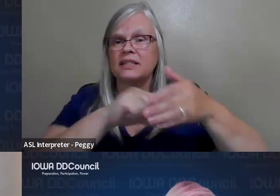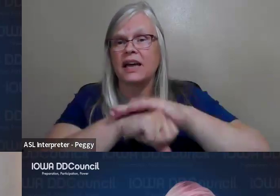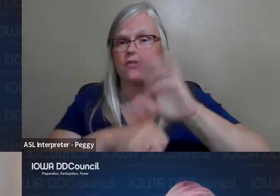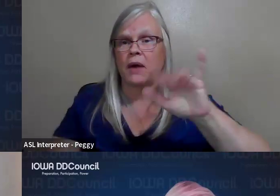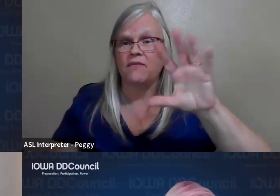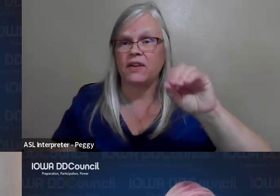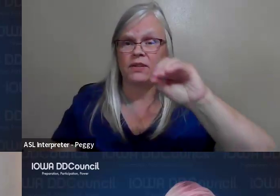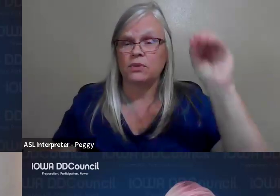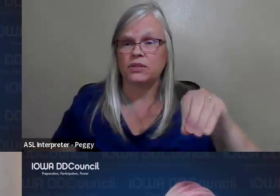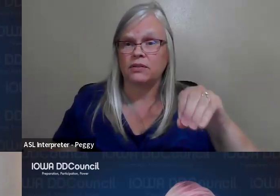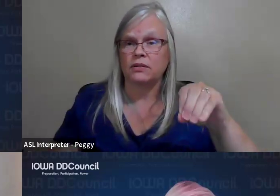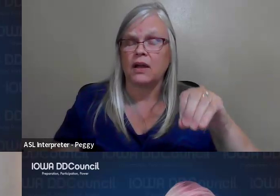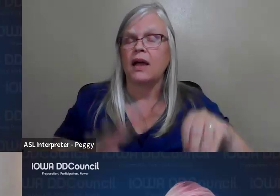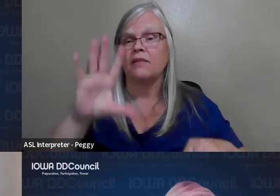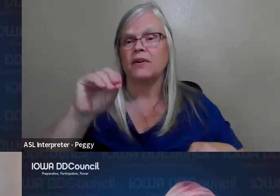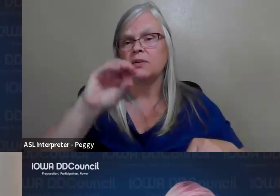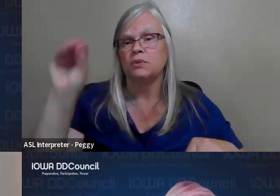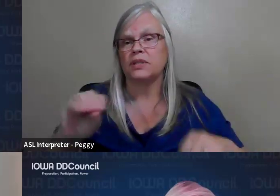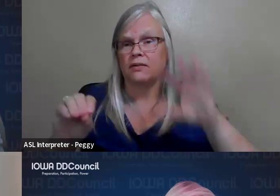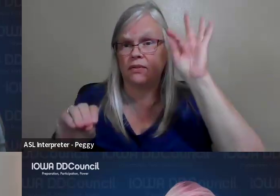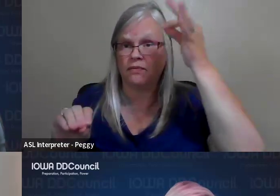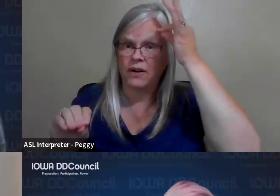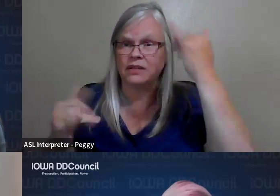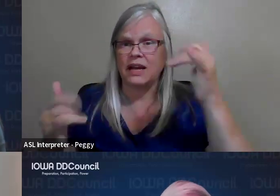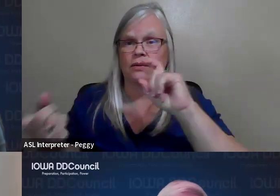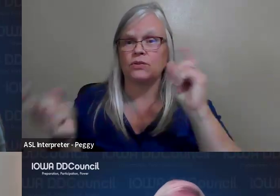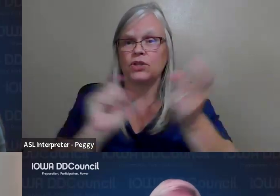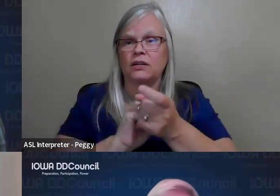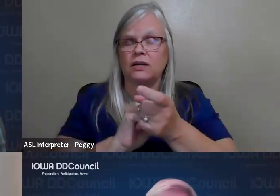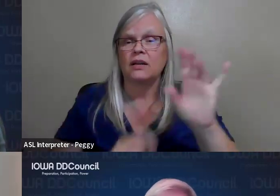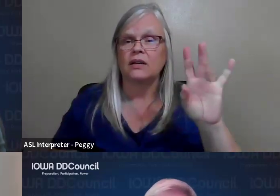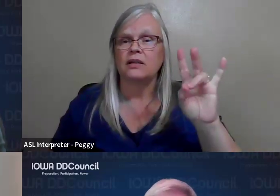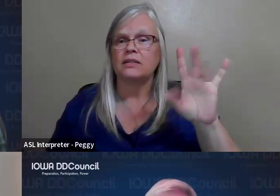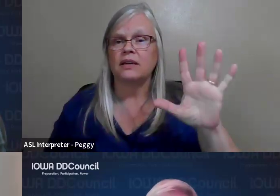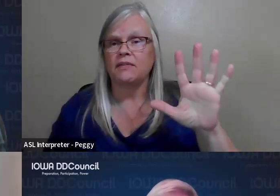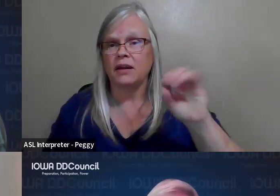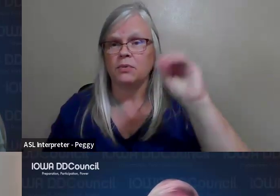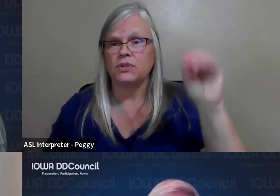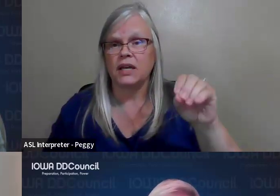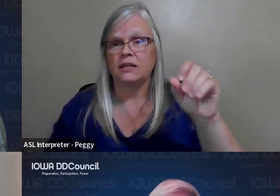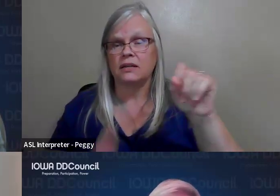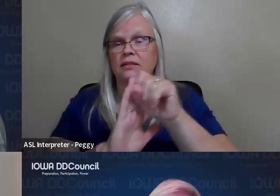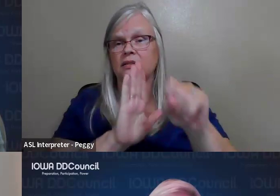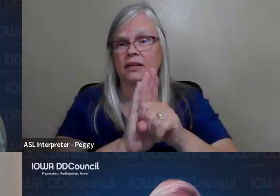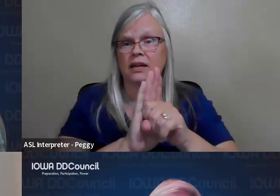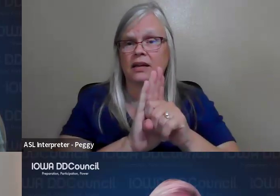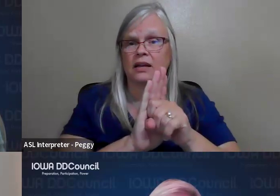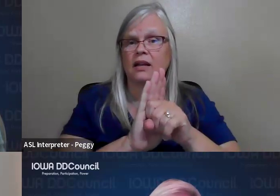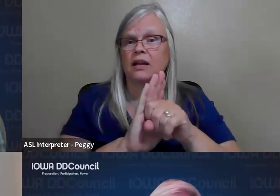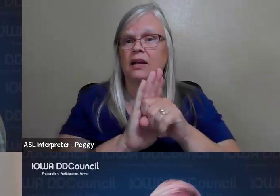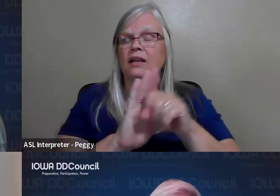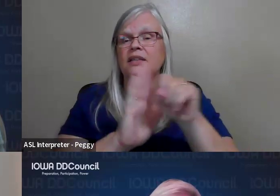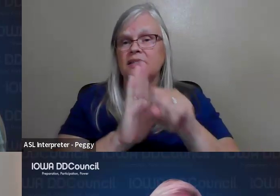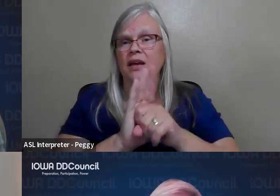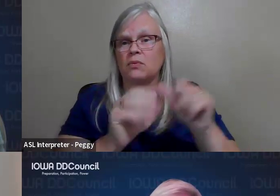state, 50% by the federal government. That's going to change to 75% state, which means they'll need more money